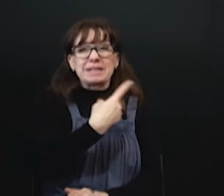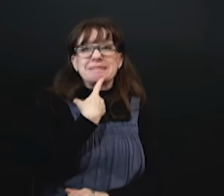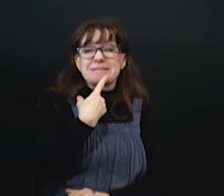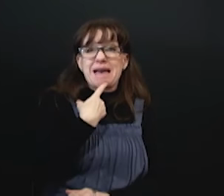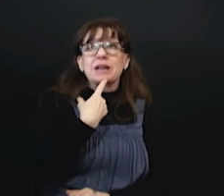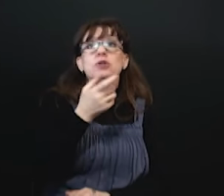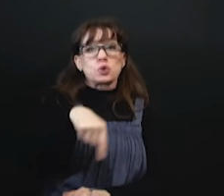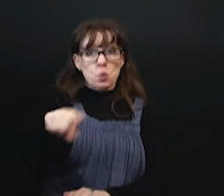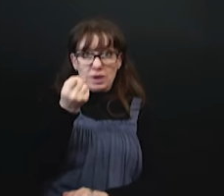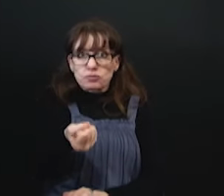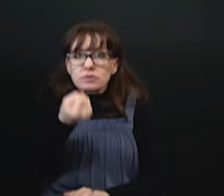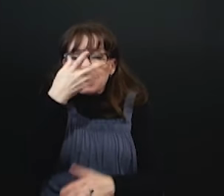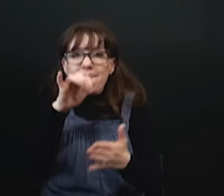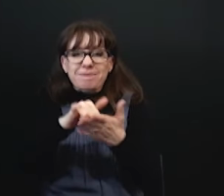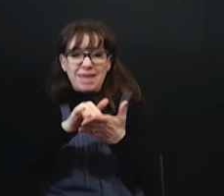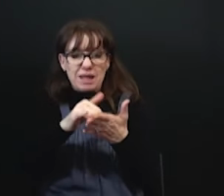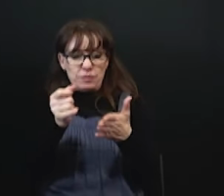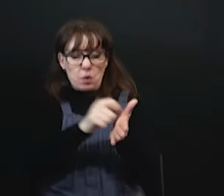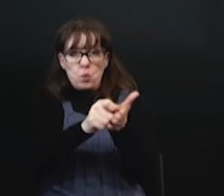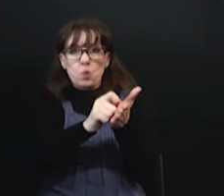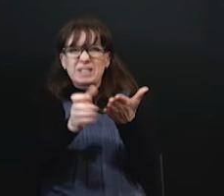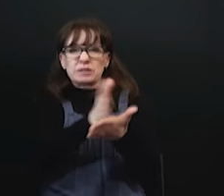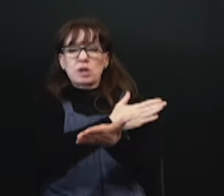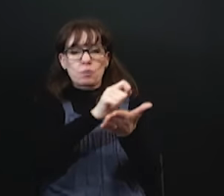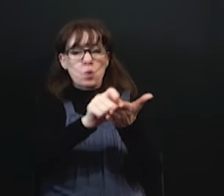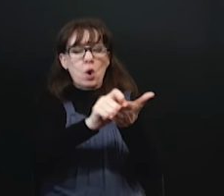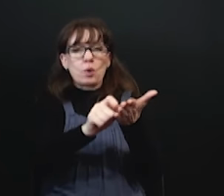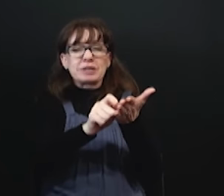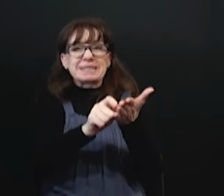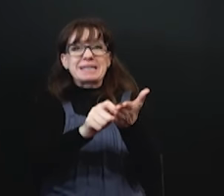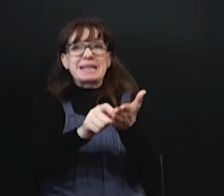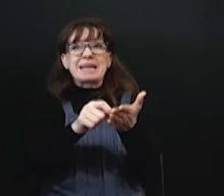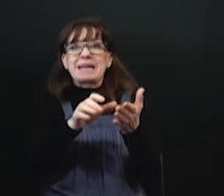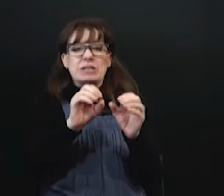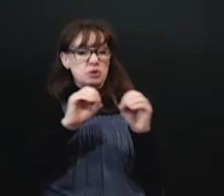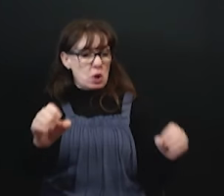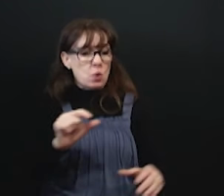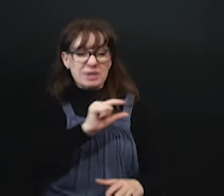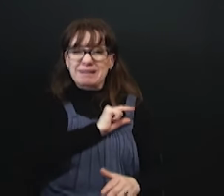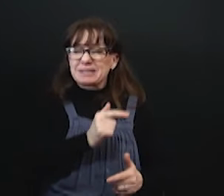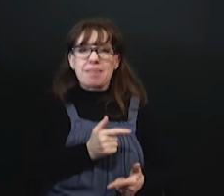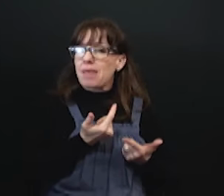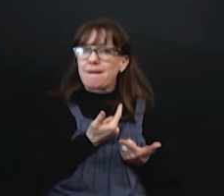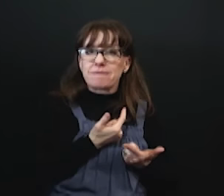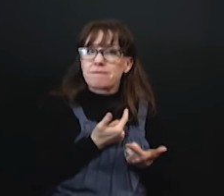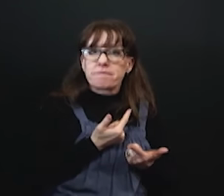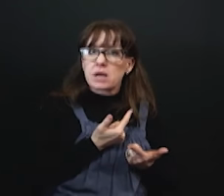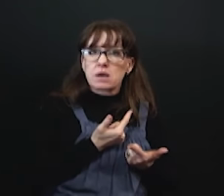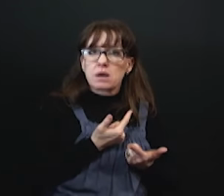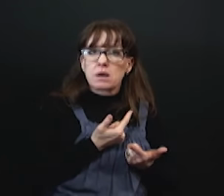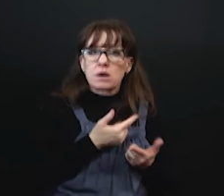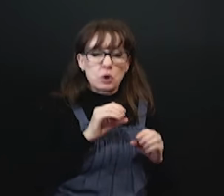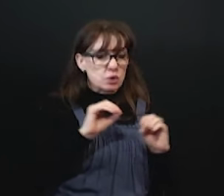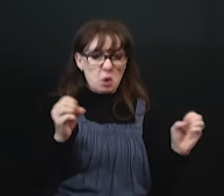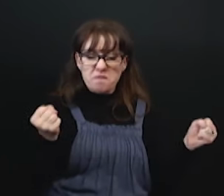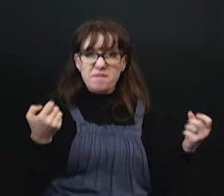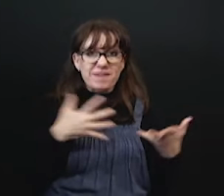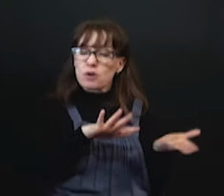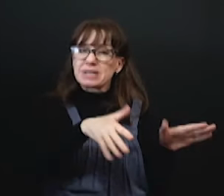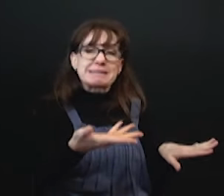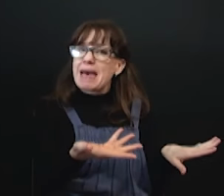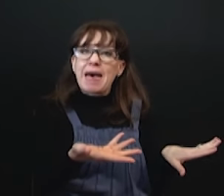you understand what the hymn writer said when he wrote. He said, in no guilt in life, no fear in